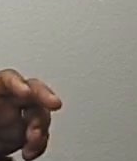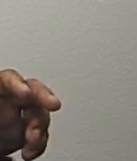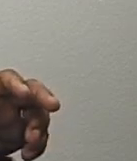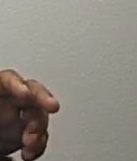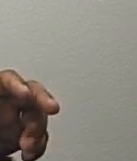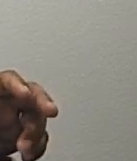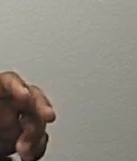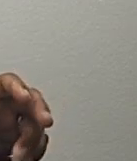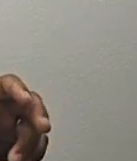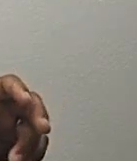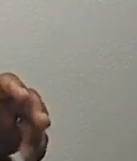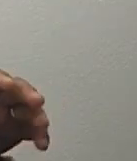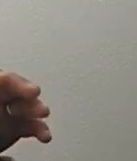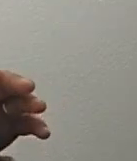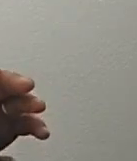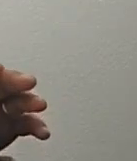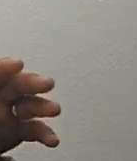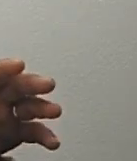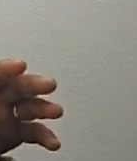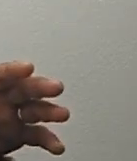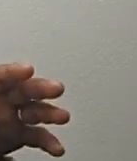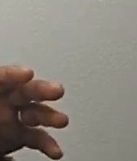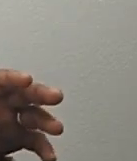project in the service tonight.